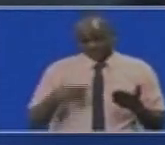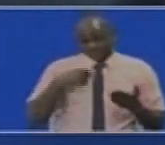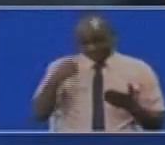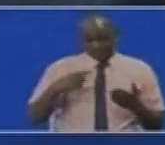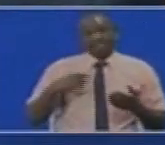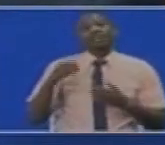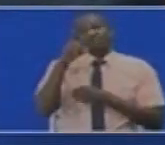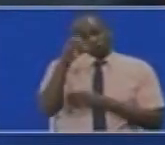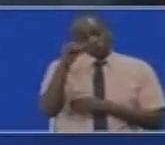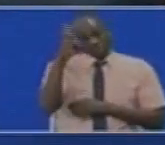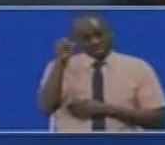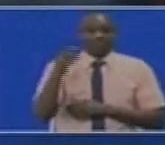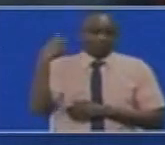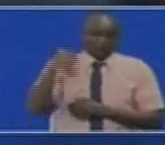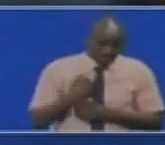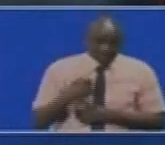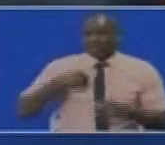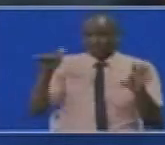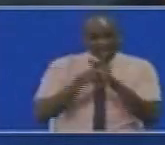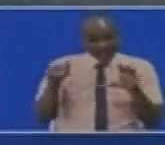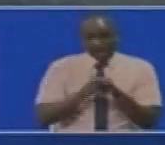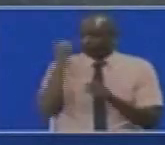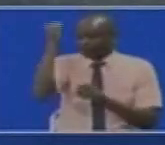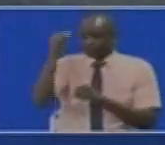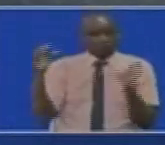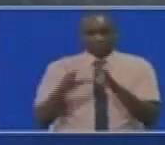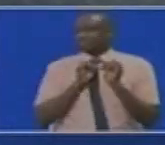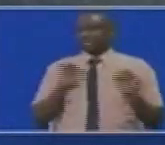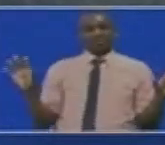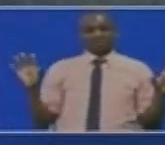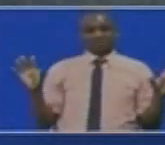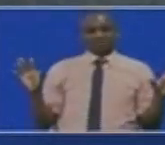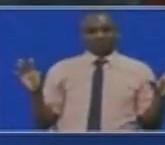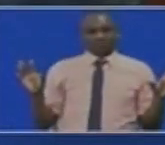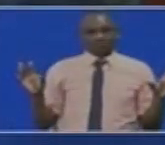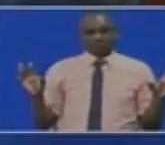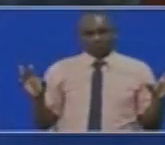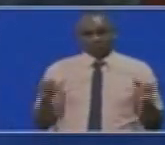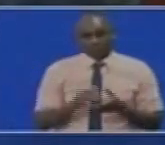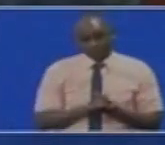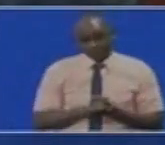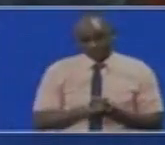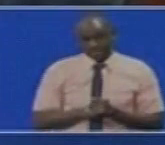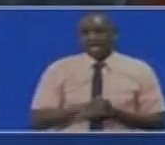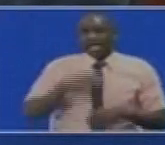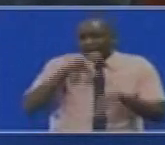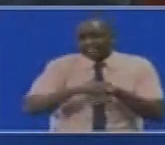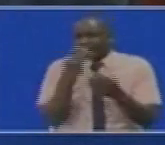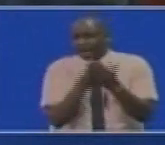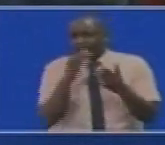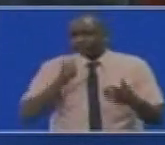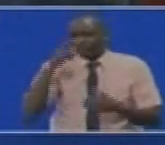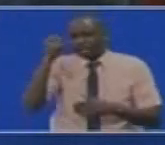Democratic Party movement, and I'm not a member of any political party at the moment. The issue of receiving any money from